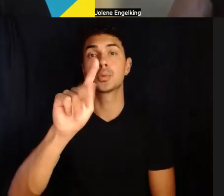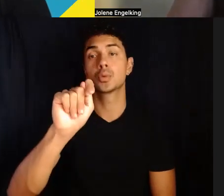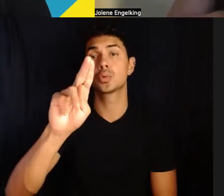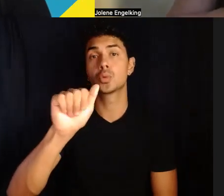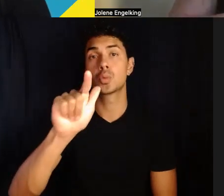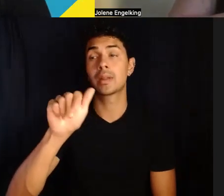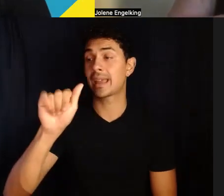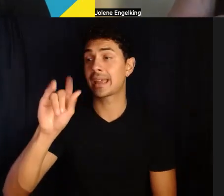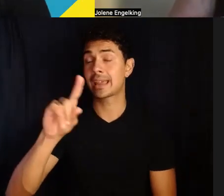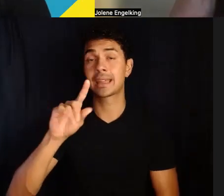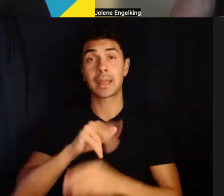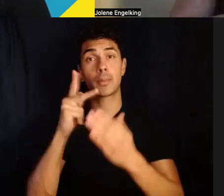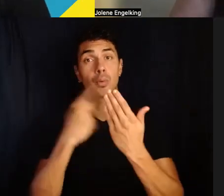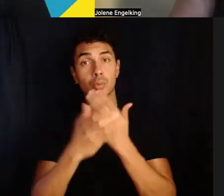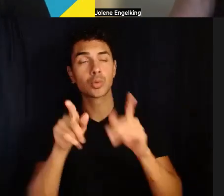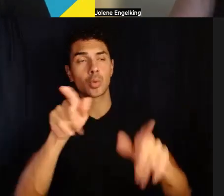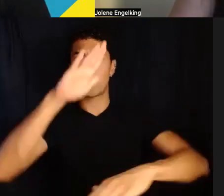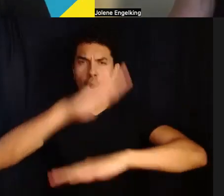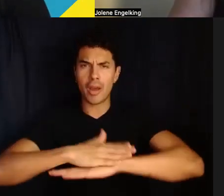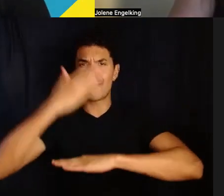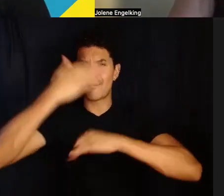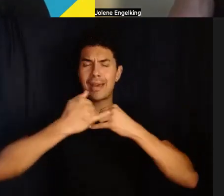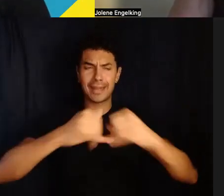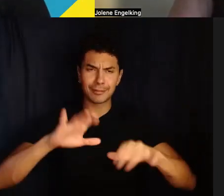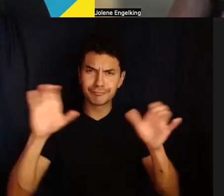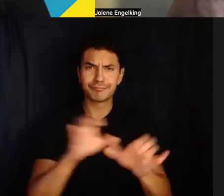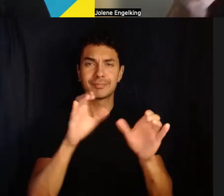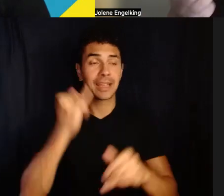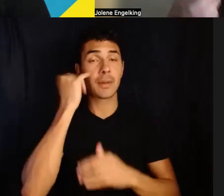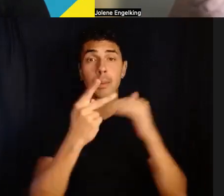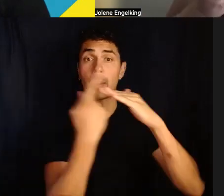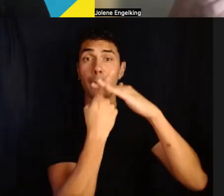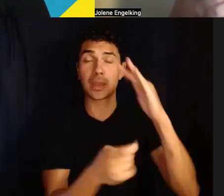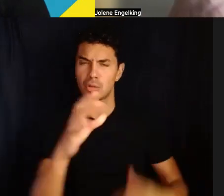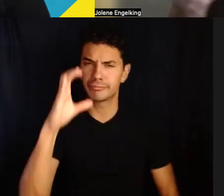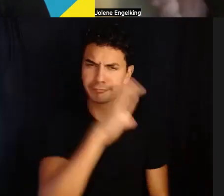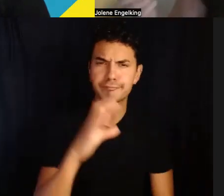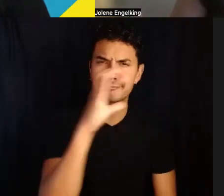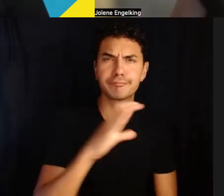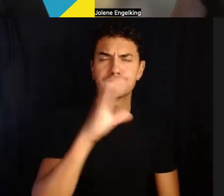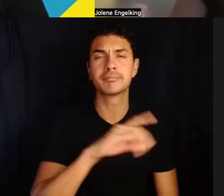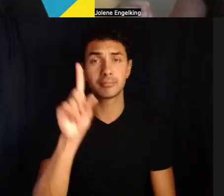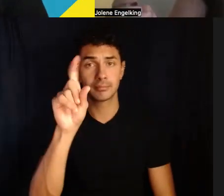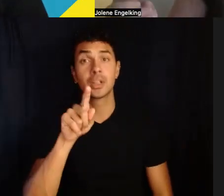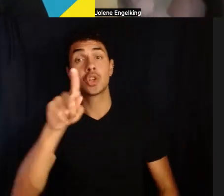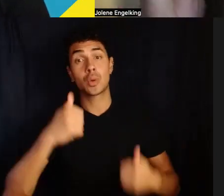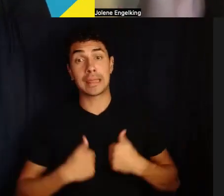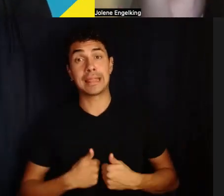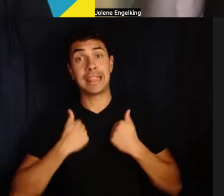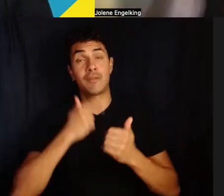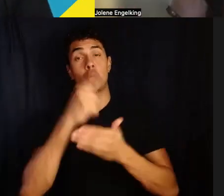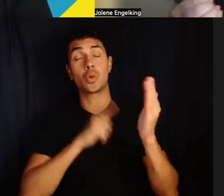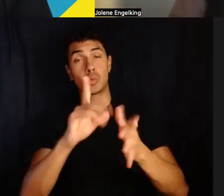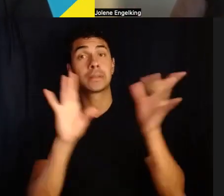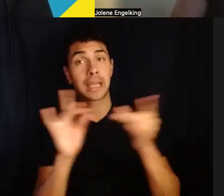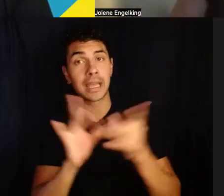programs are doing? Are you doing on the ground work, doing searches for people when they go missing? How are you really living out what you're saying and not just having